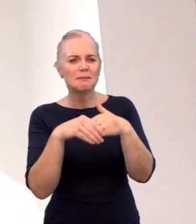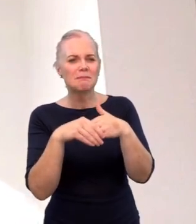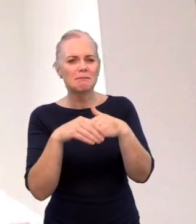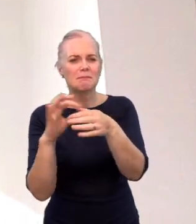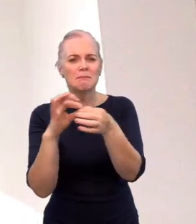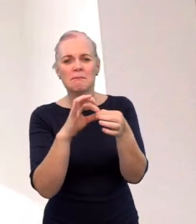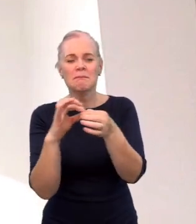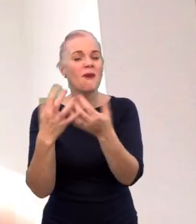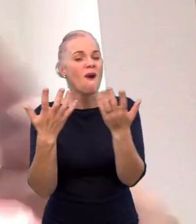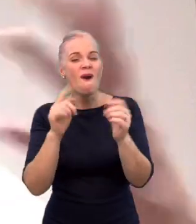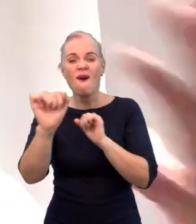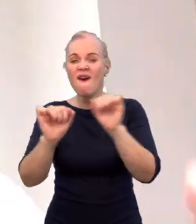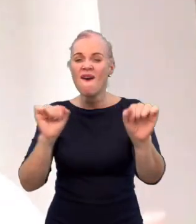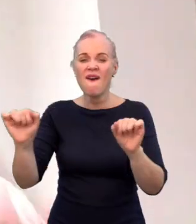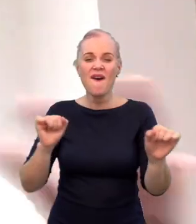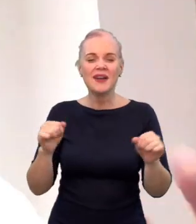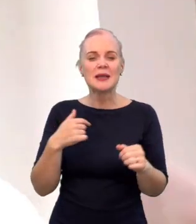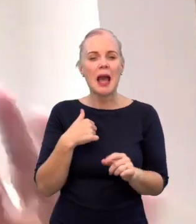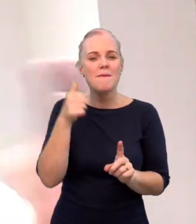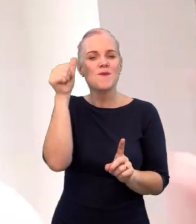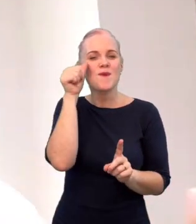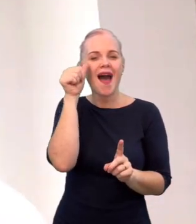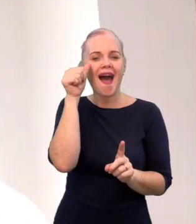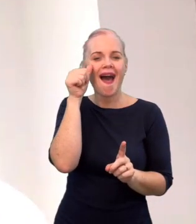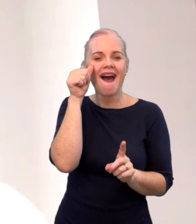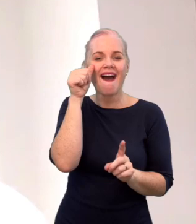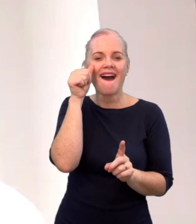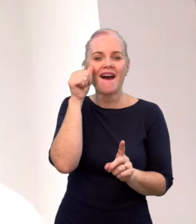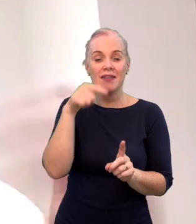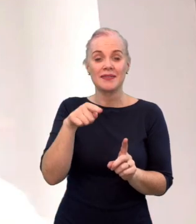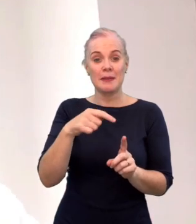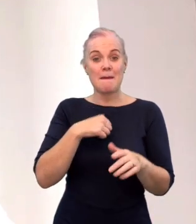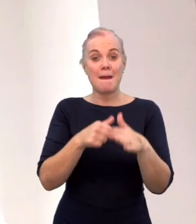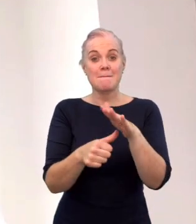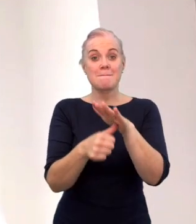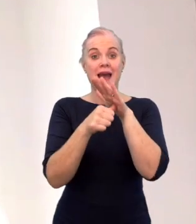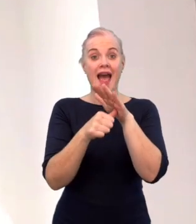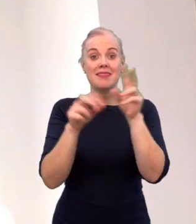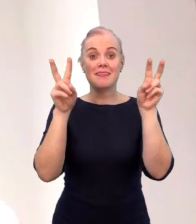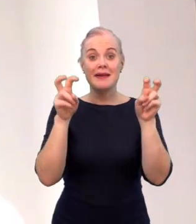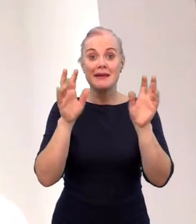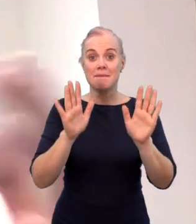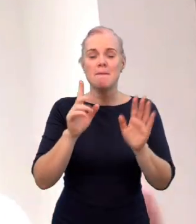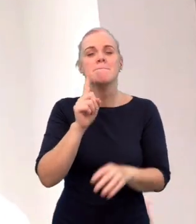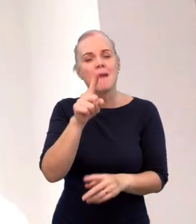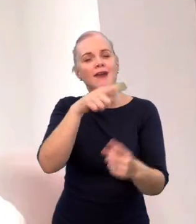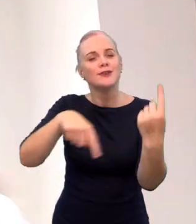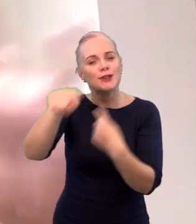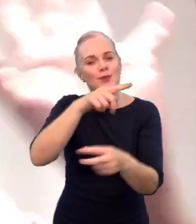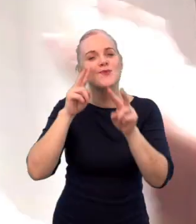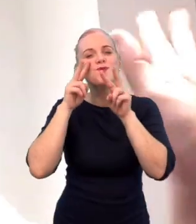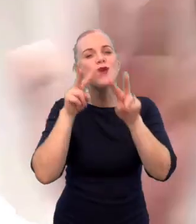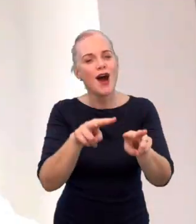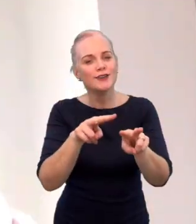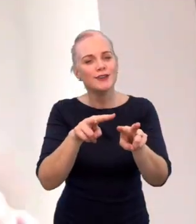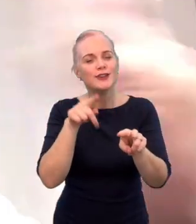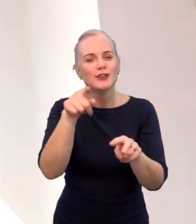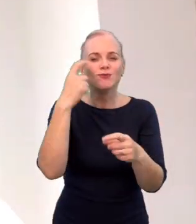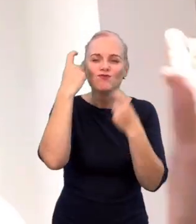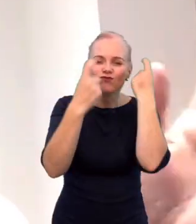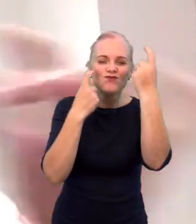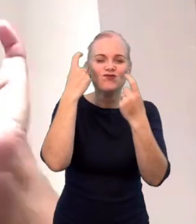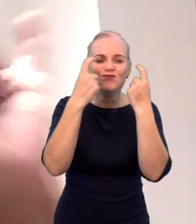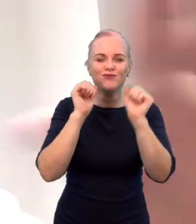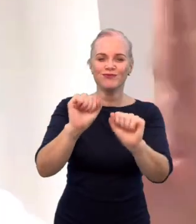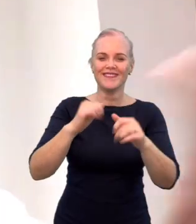know, friendships or whatever, or, you know, whatever it is, I'm aware that just because that's my main theme, like just watch it and watch it with,